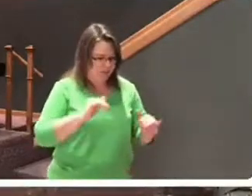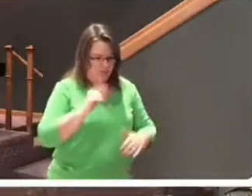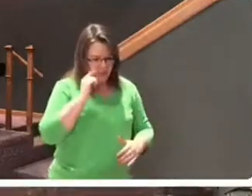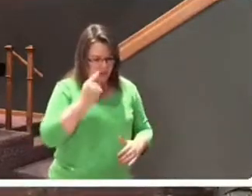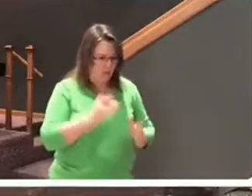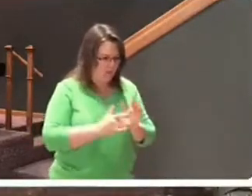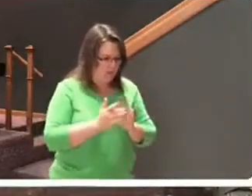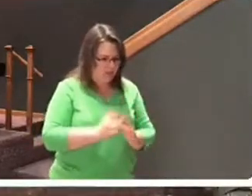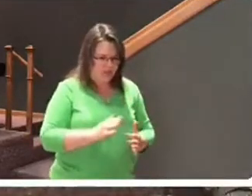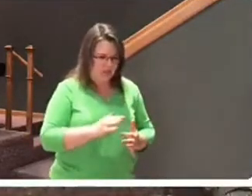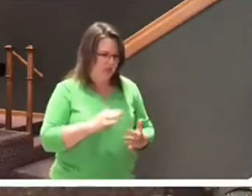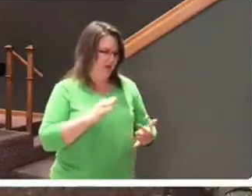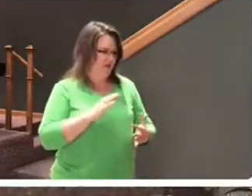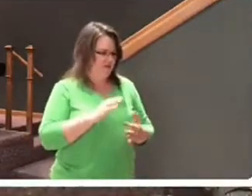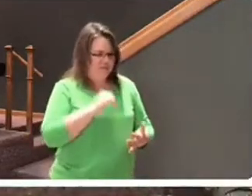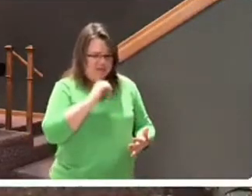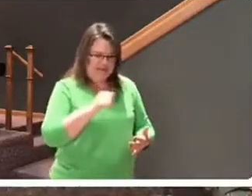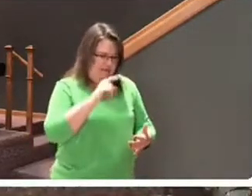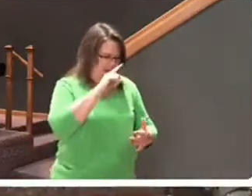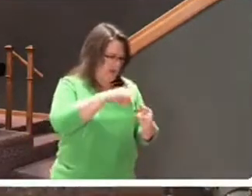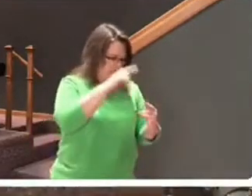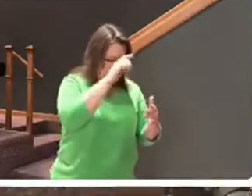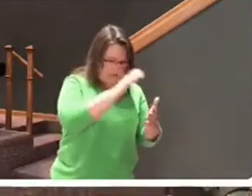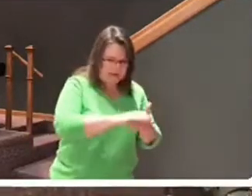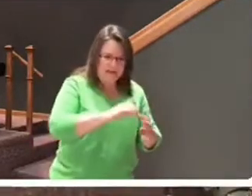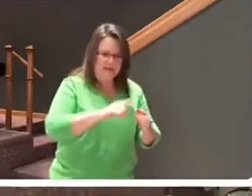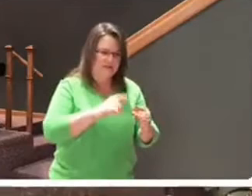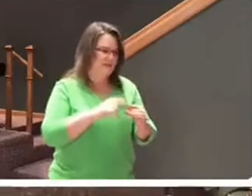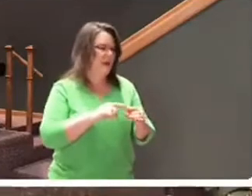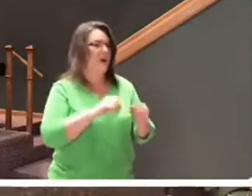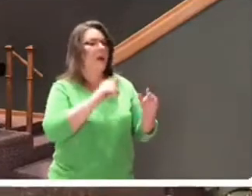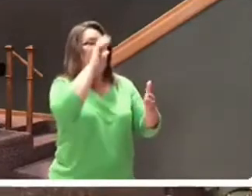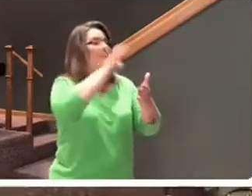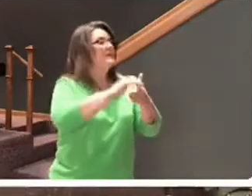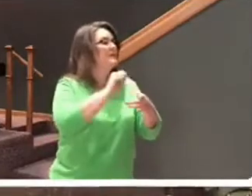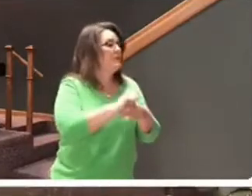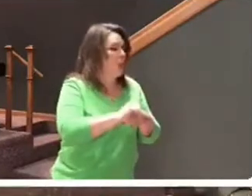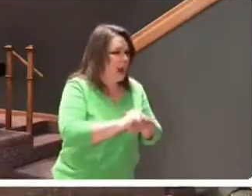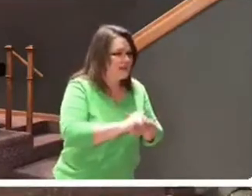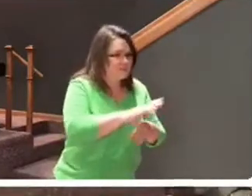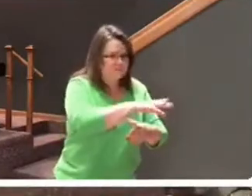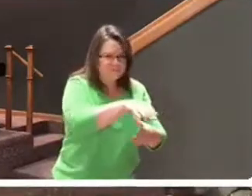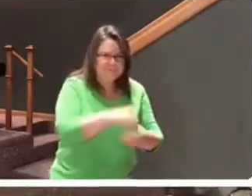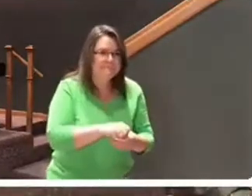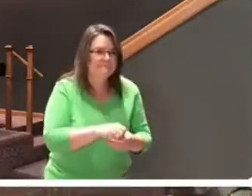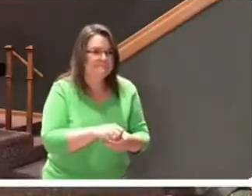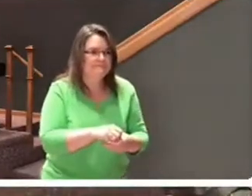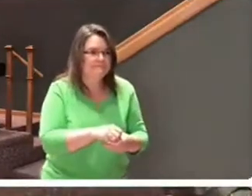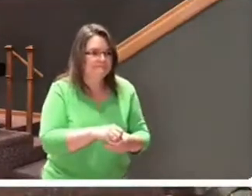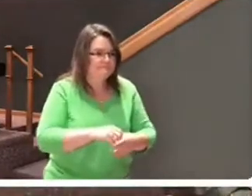Christianity. It's not about belief. It's about putting that belief into practice.